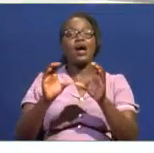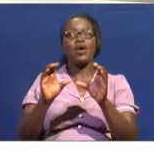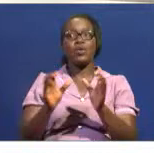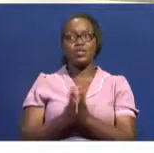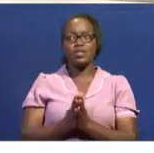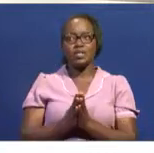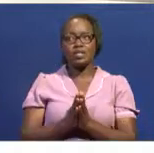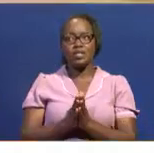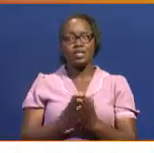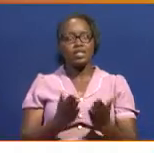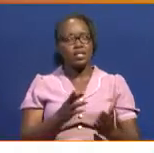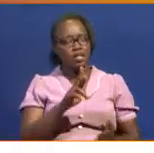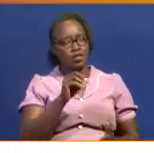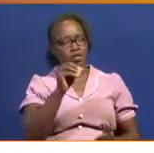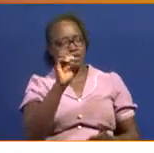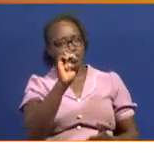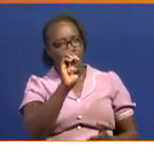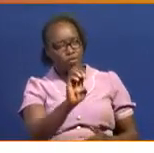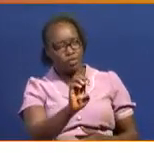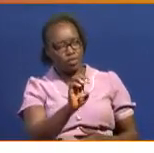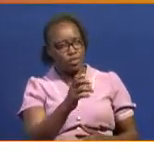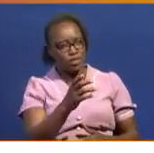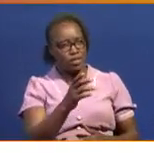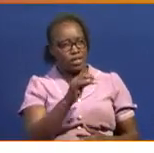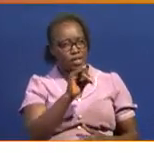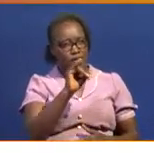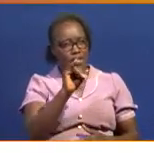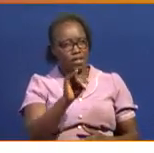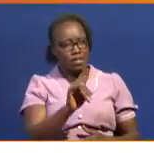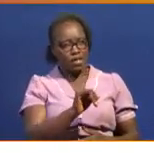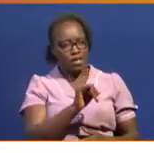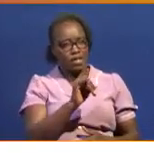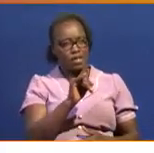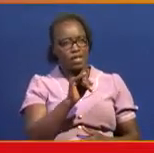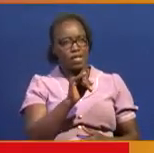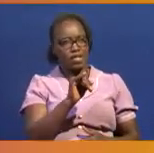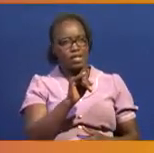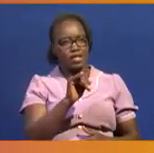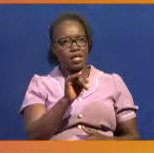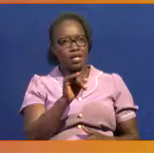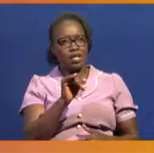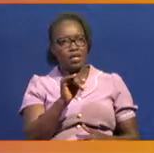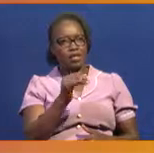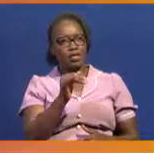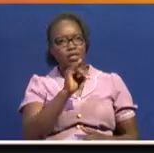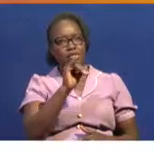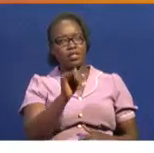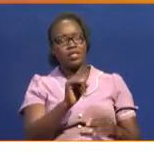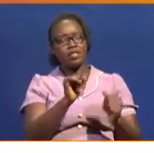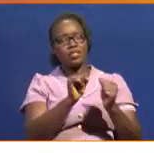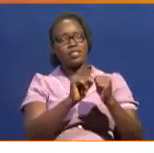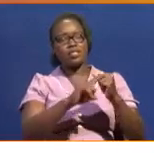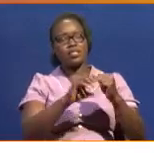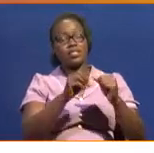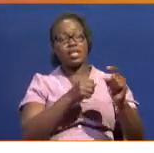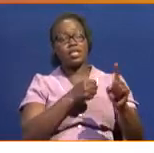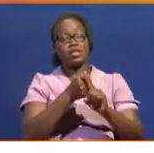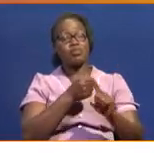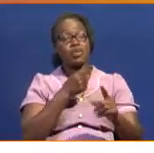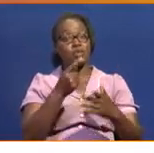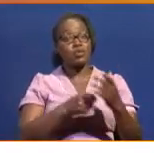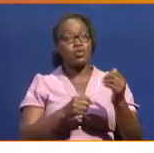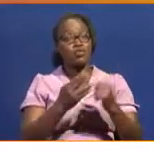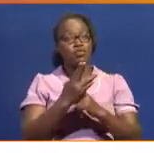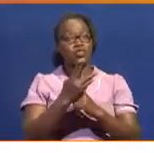you, Rose, and the J6. Full review. Let's talk about the J60 and the impact that is had.